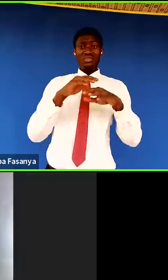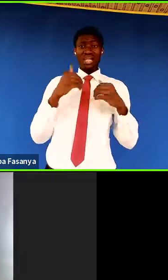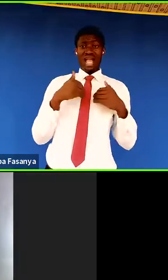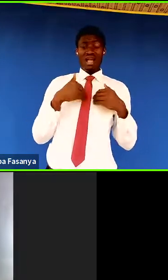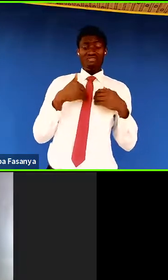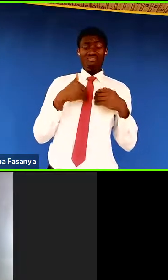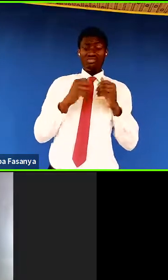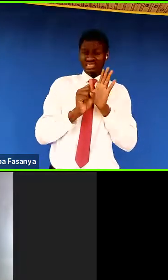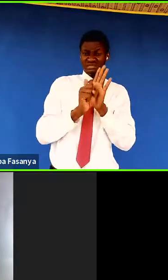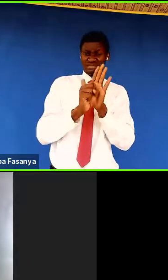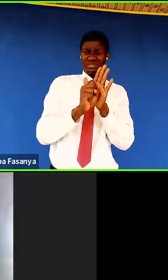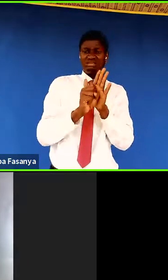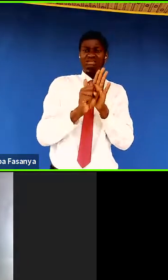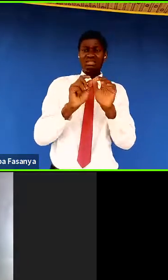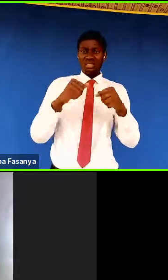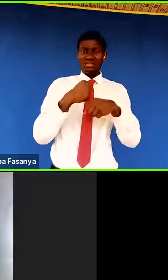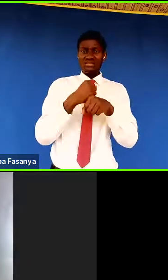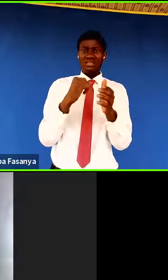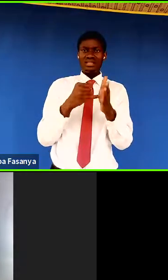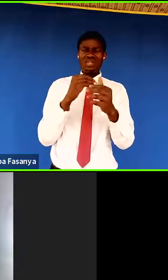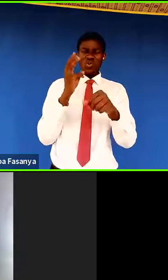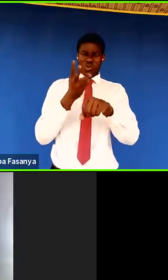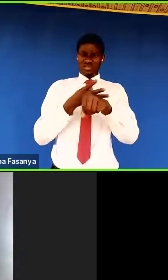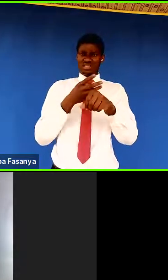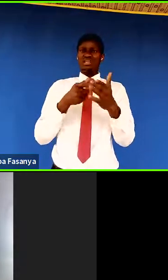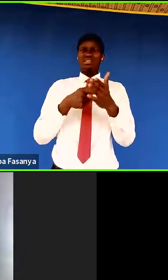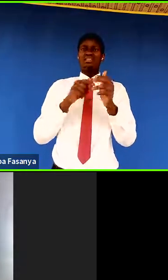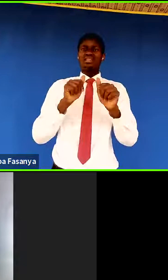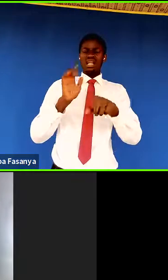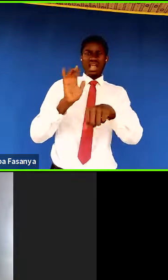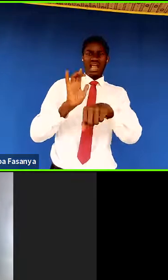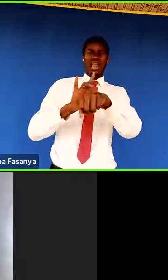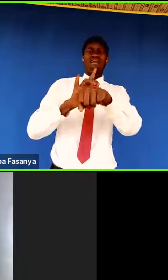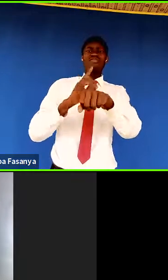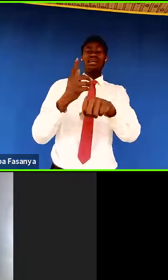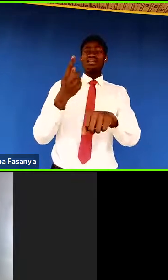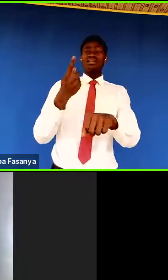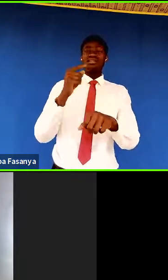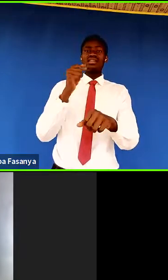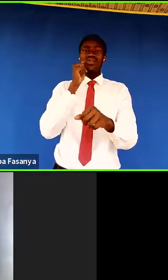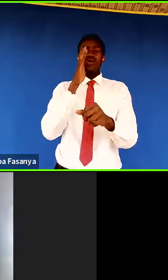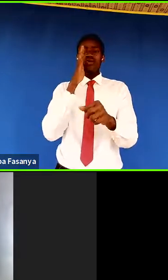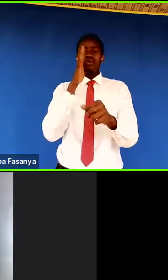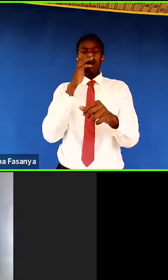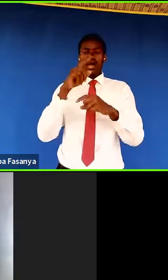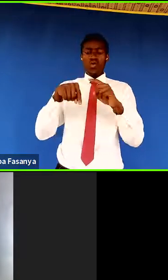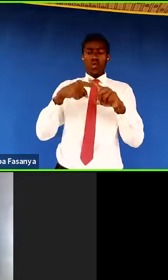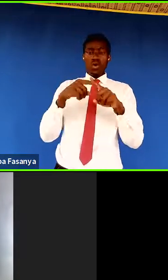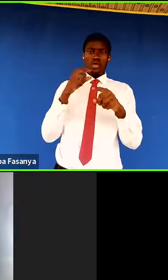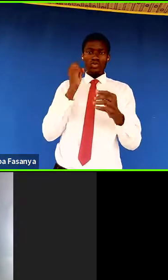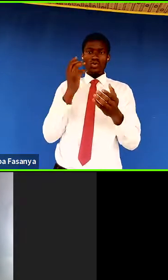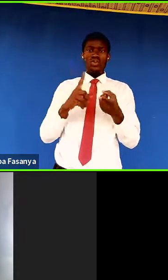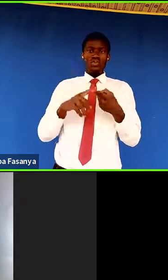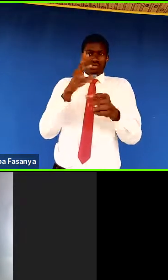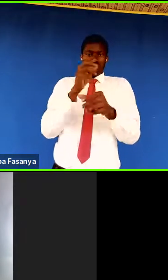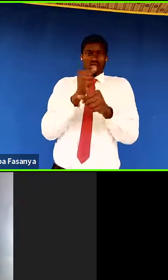that affects the woman maybe when she wants to conceive. And the fact that, you know, they always,